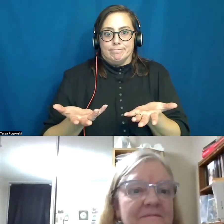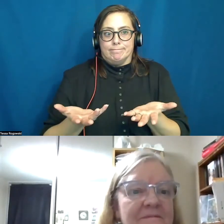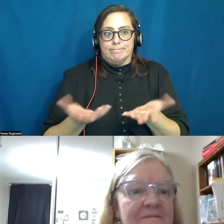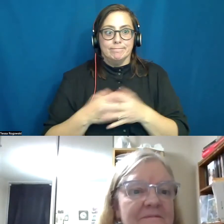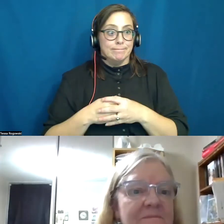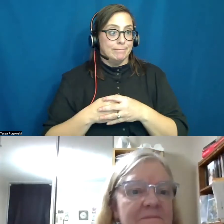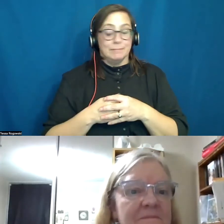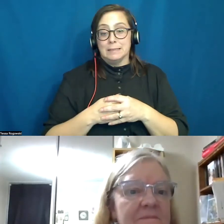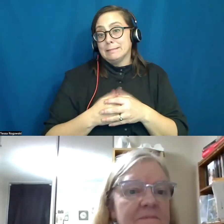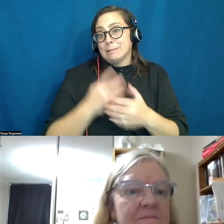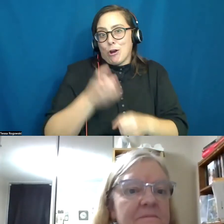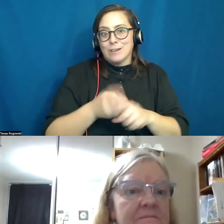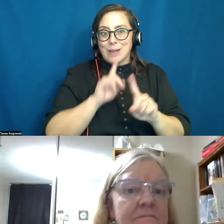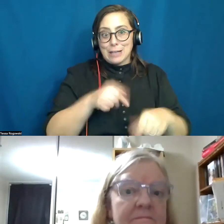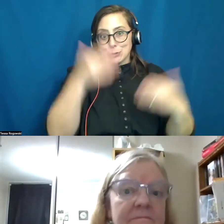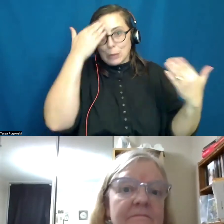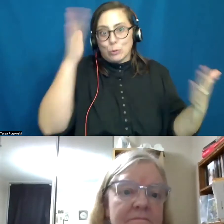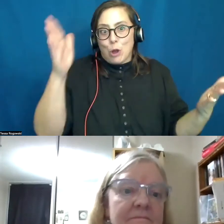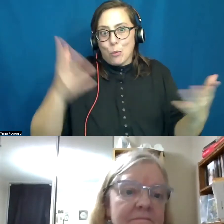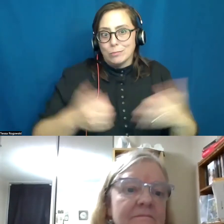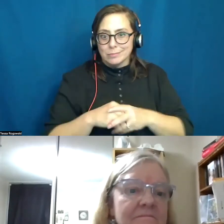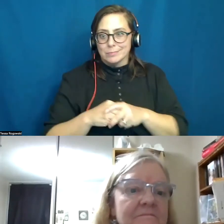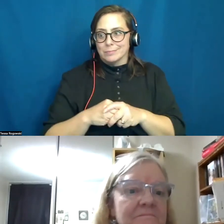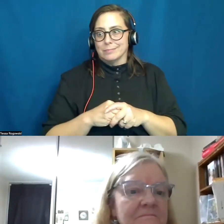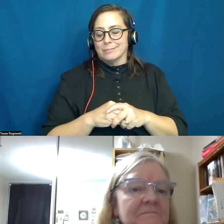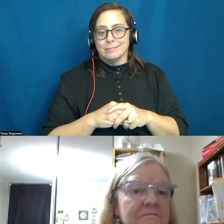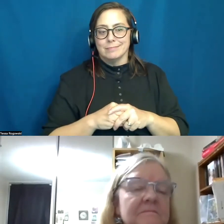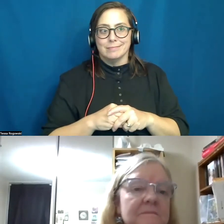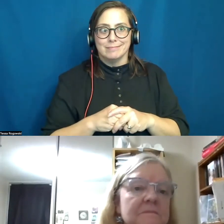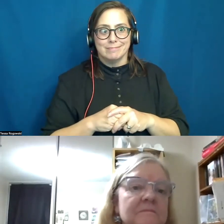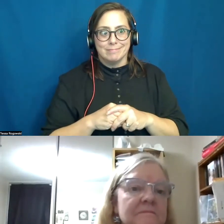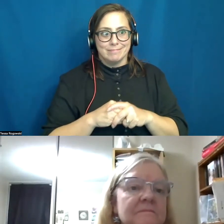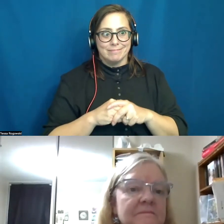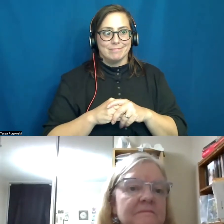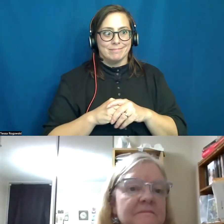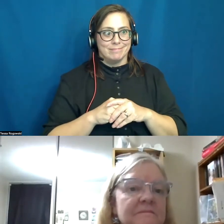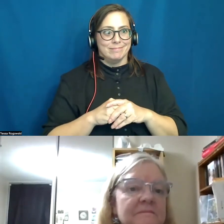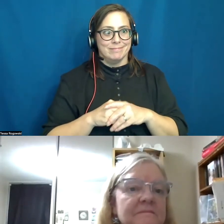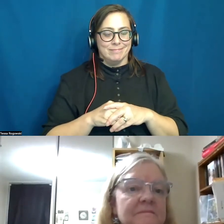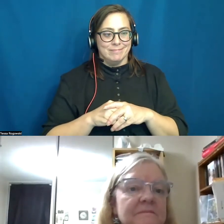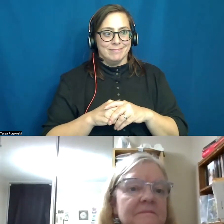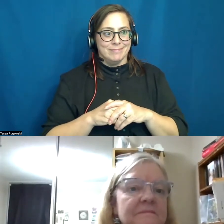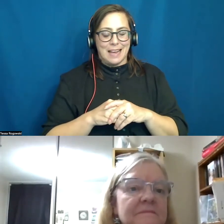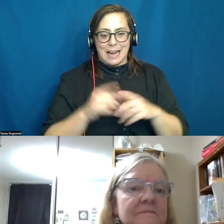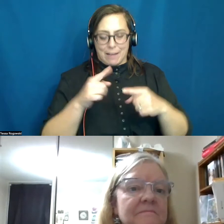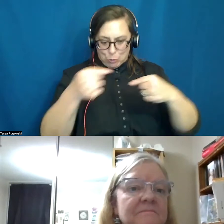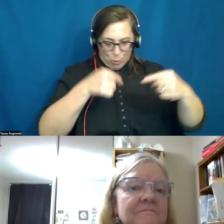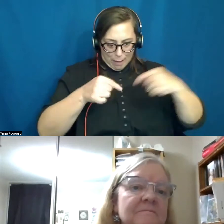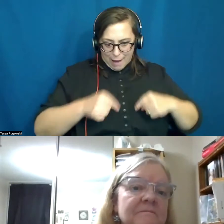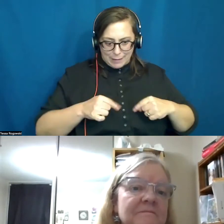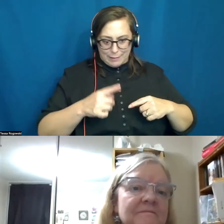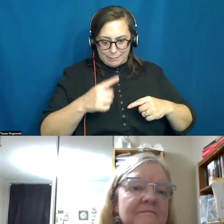it's really hard to answer that question, because would be involve some kind of counterfactual thinking.